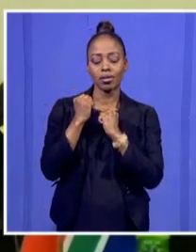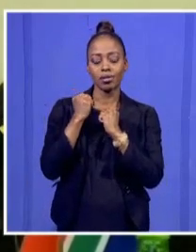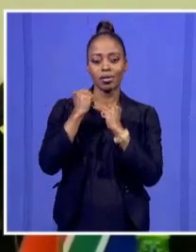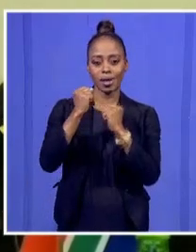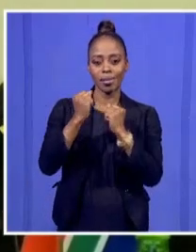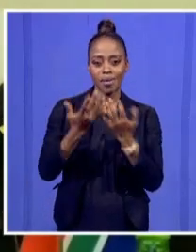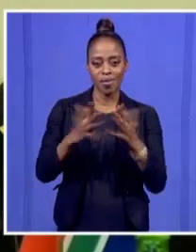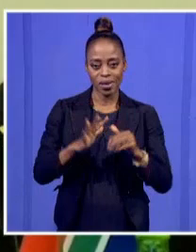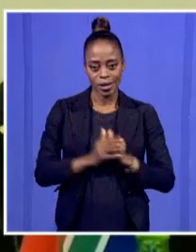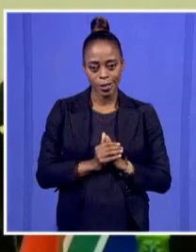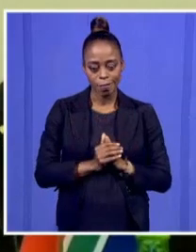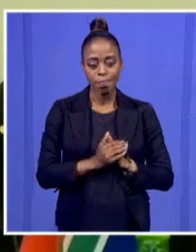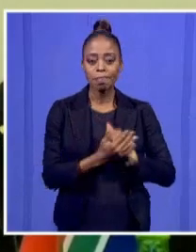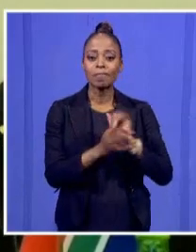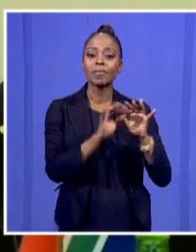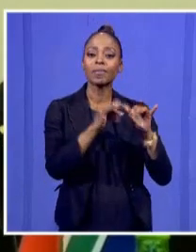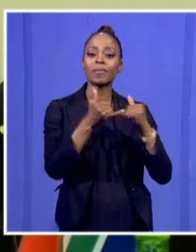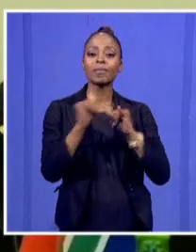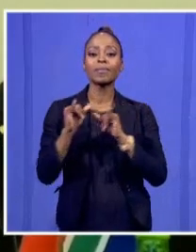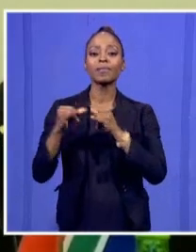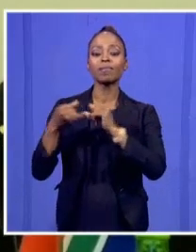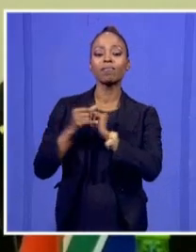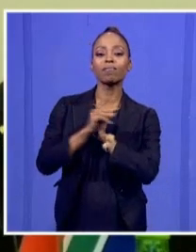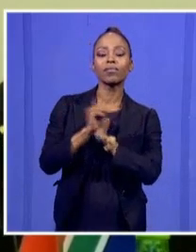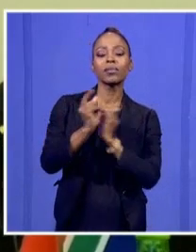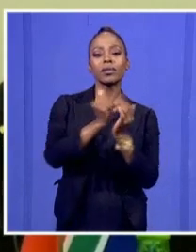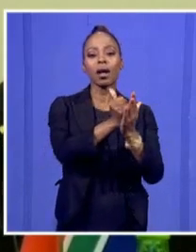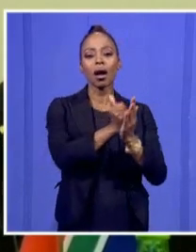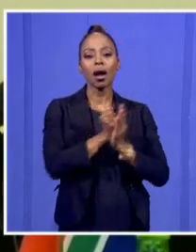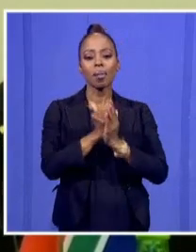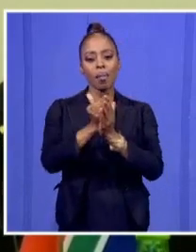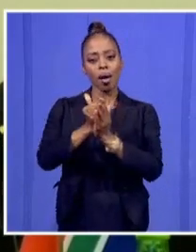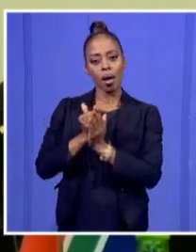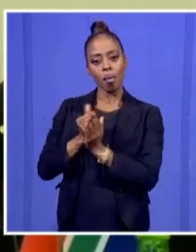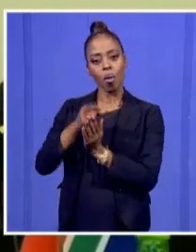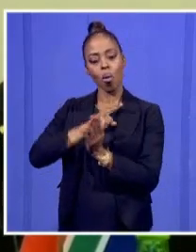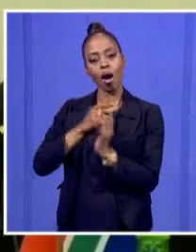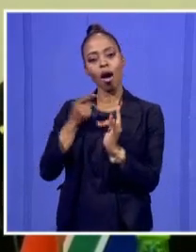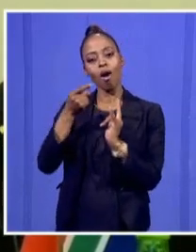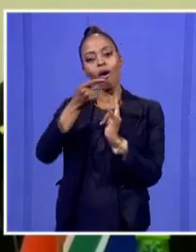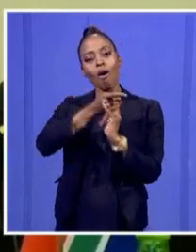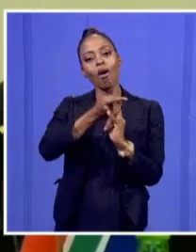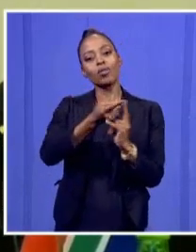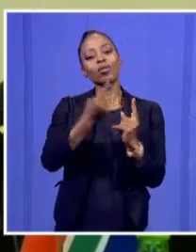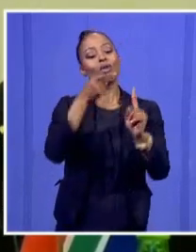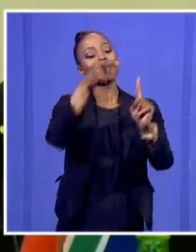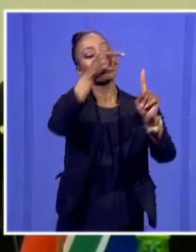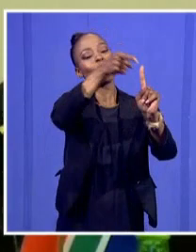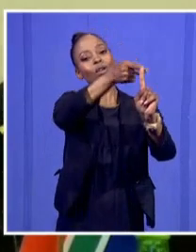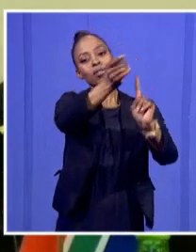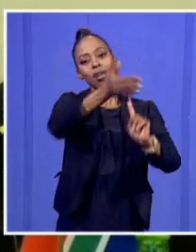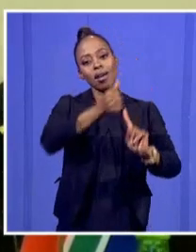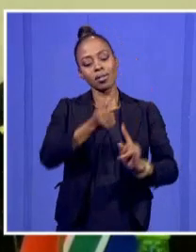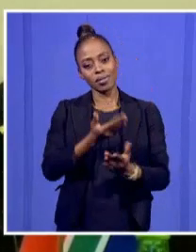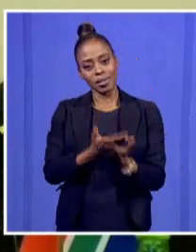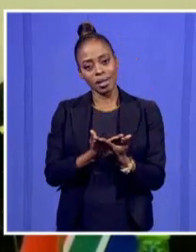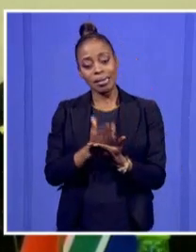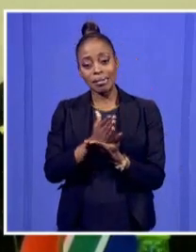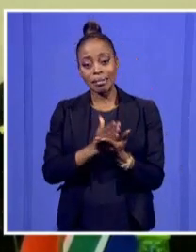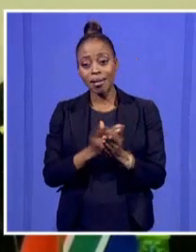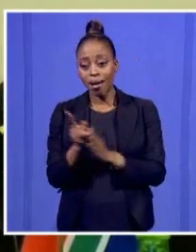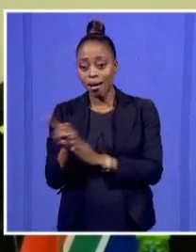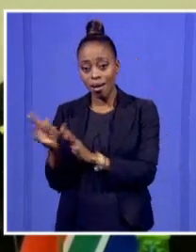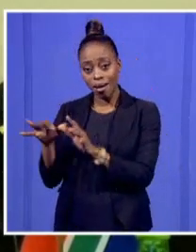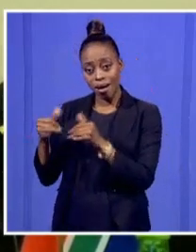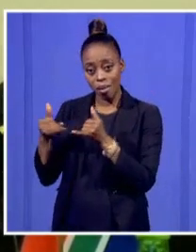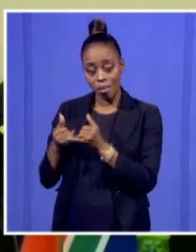companies which have helped us realize more of our goals. Some of these champions companies are